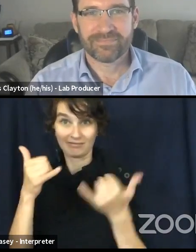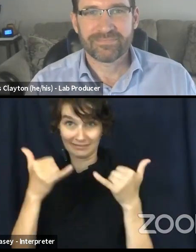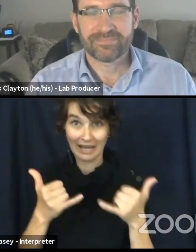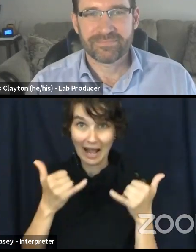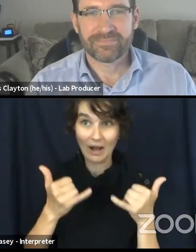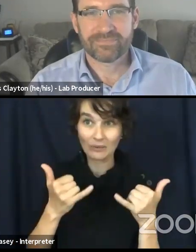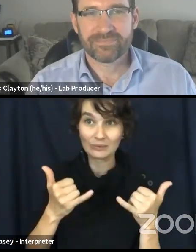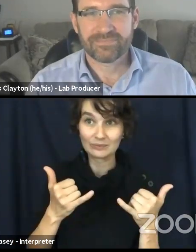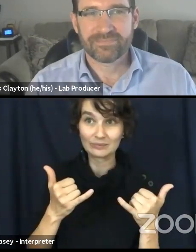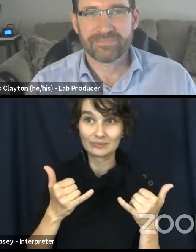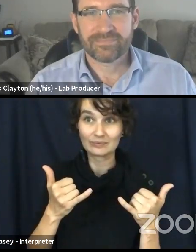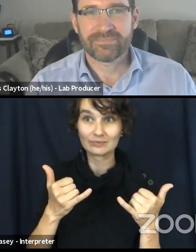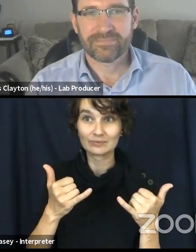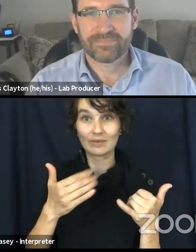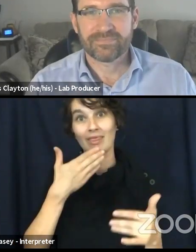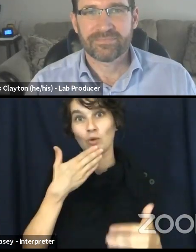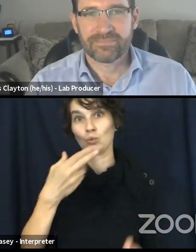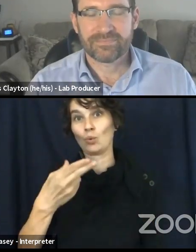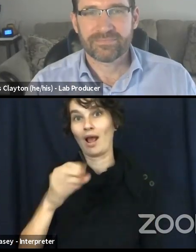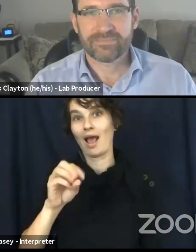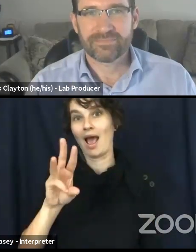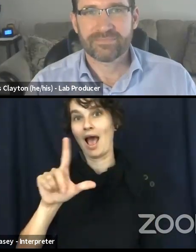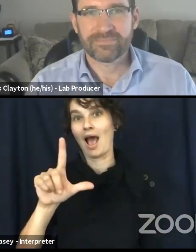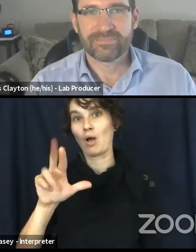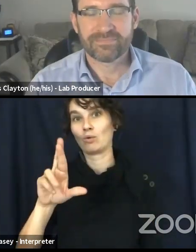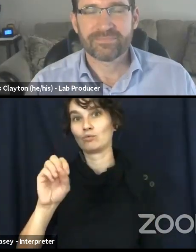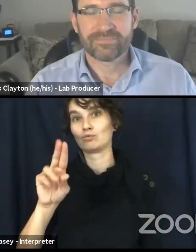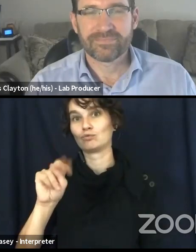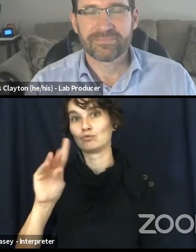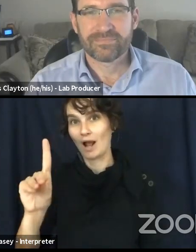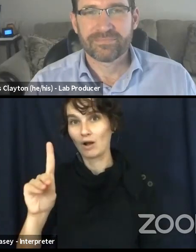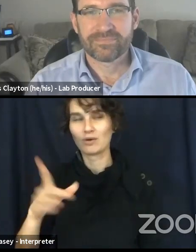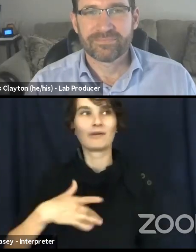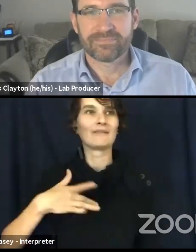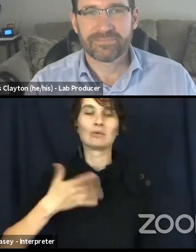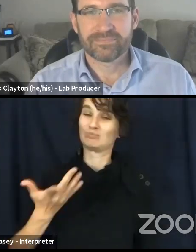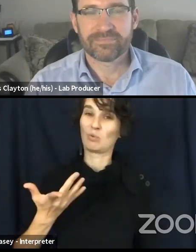actually thanks to HowlRound, and it's saying, we're in this together.